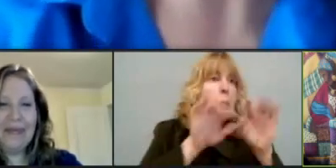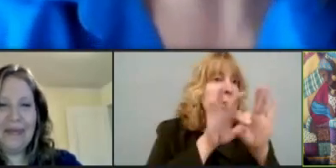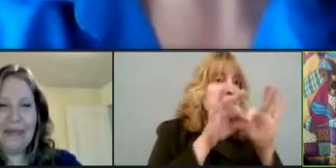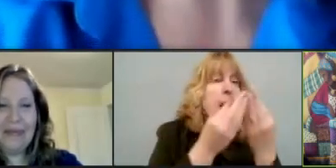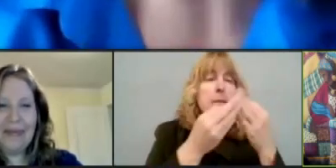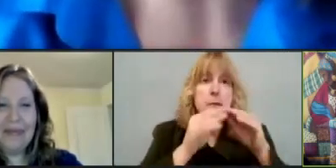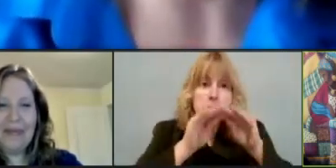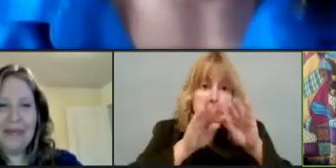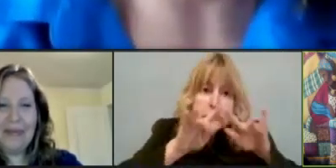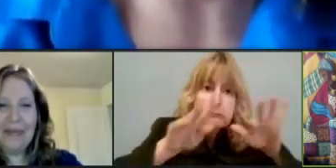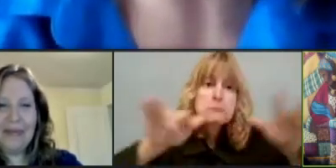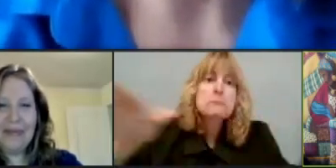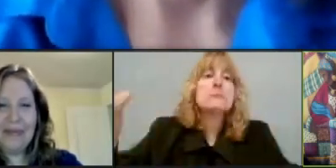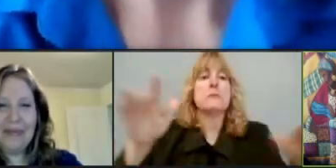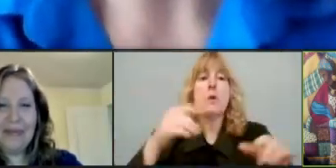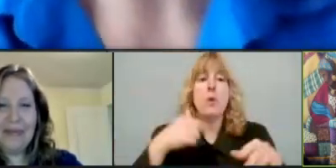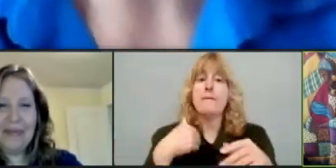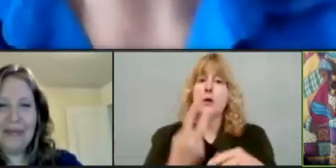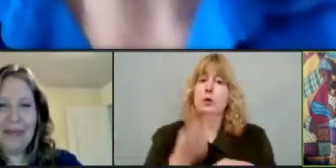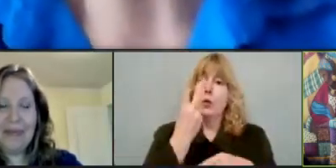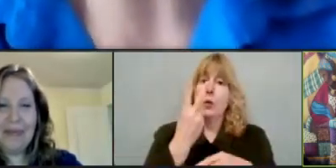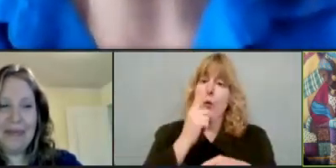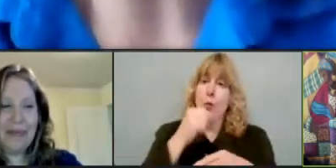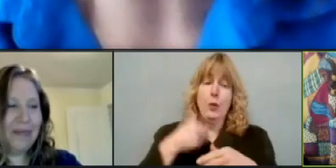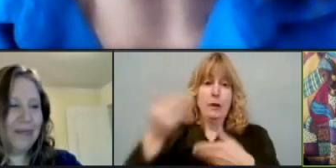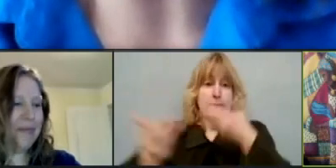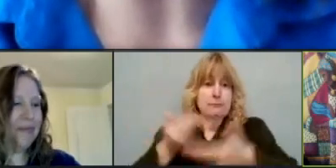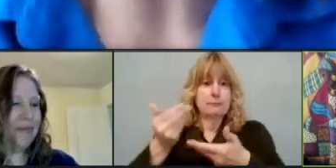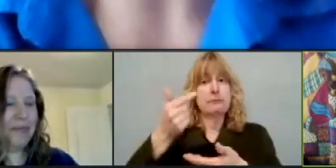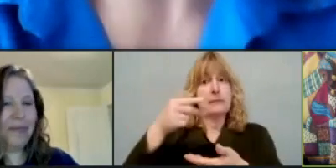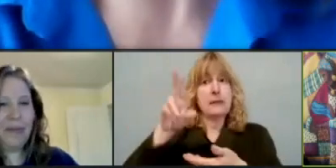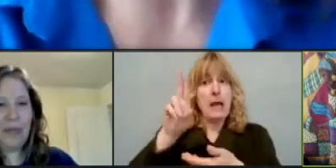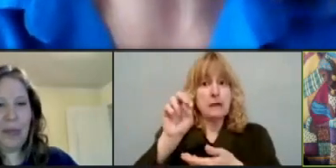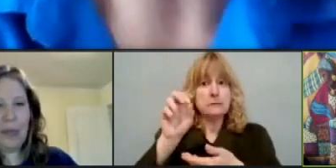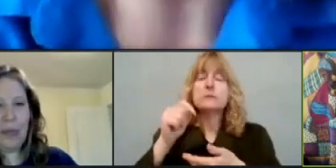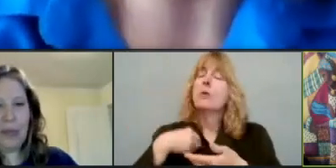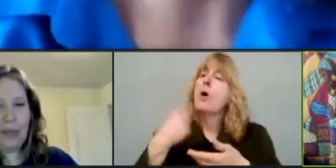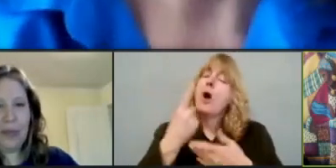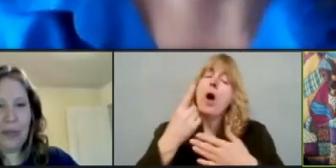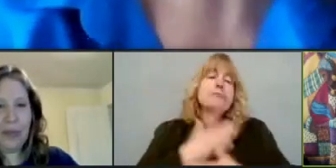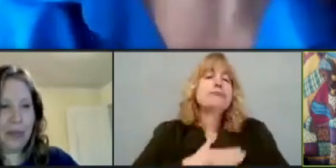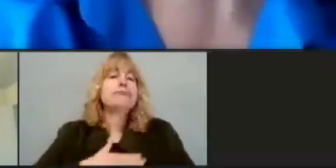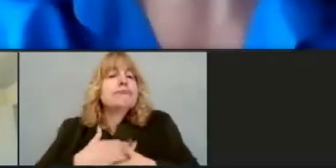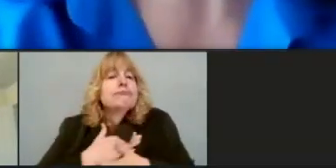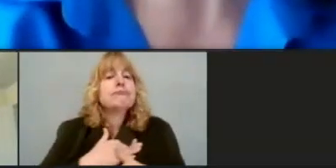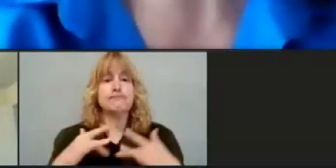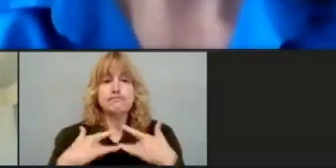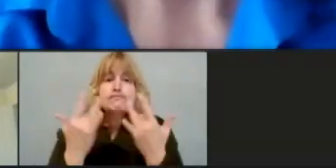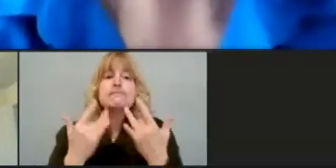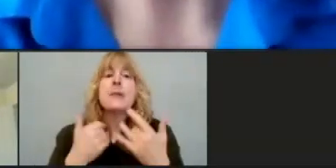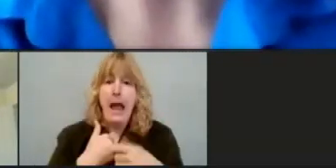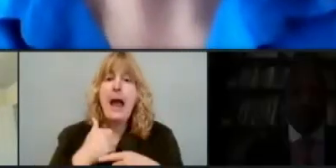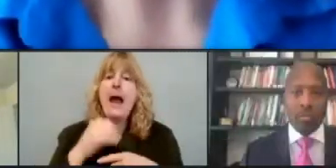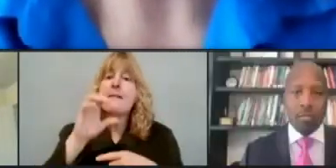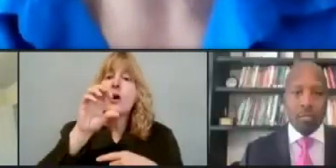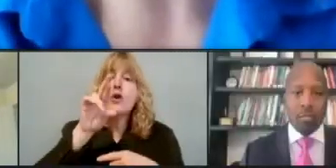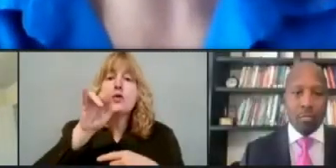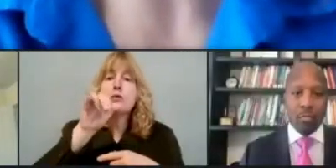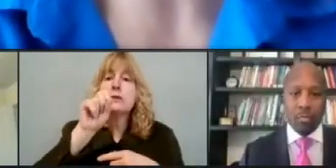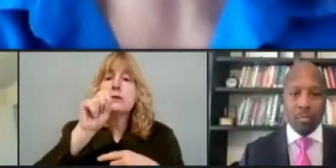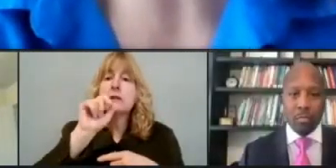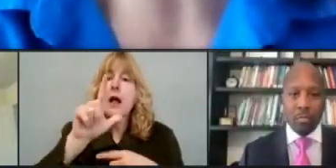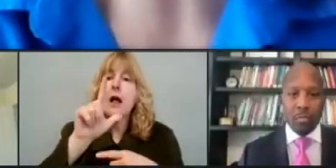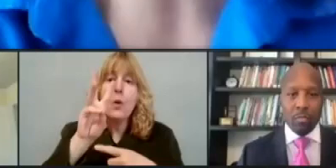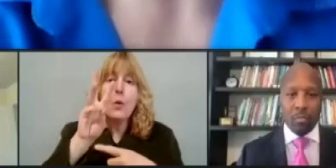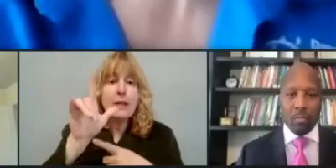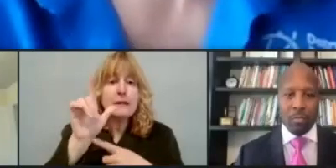have two guests that are coming to us. We are always so pleased and delighted to have Crystal Wilson with the Detroit